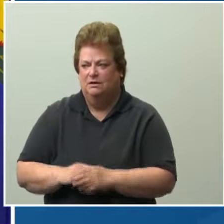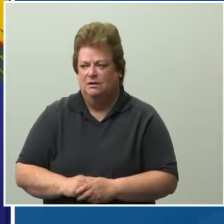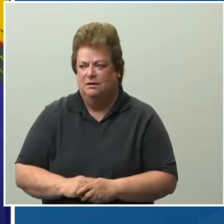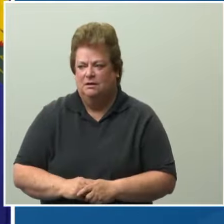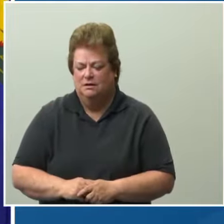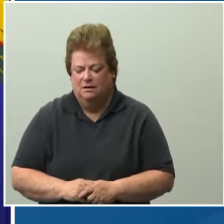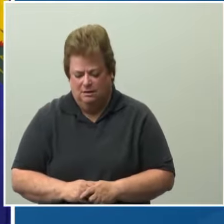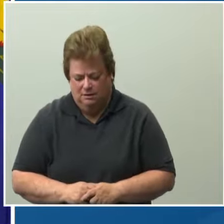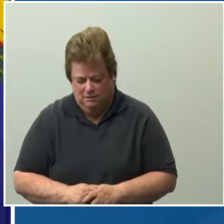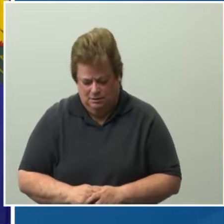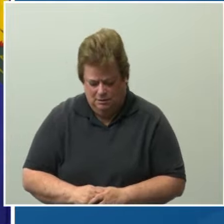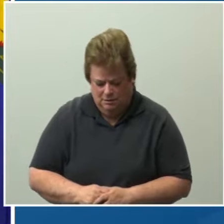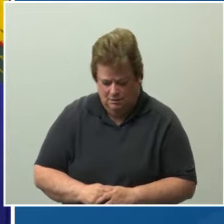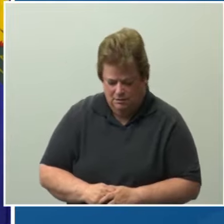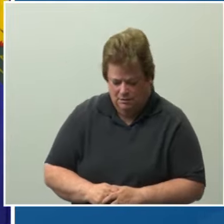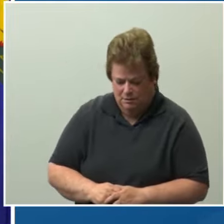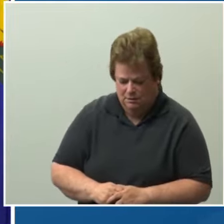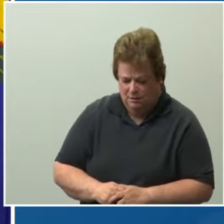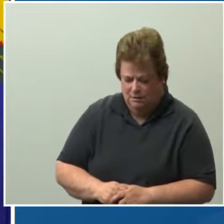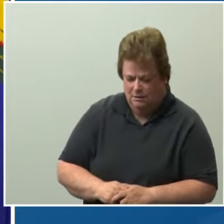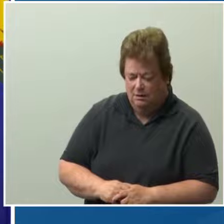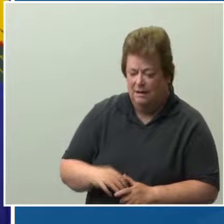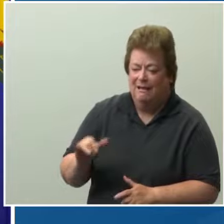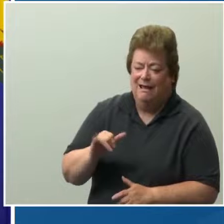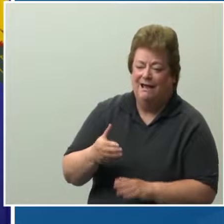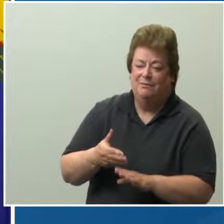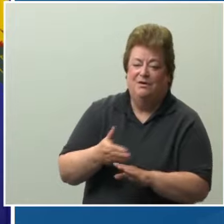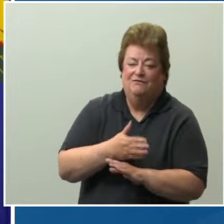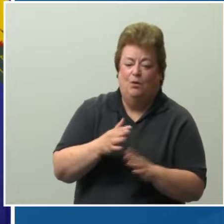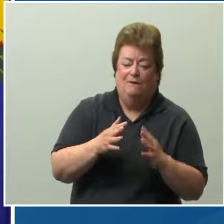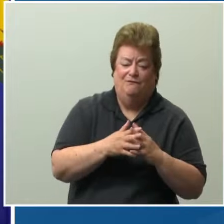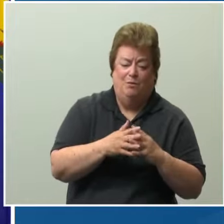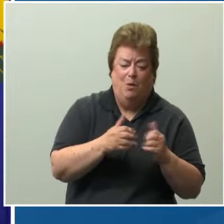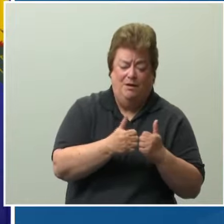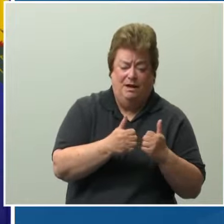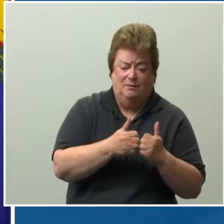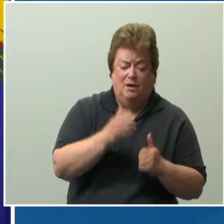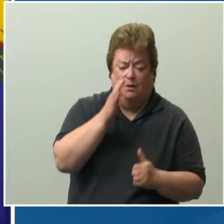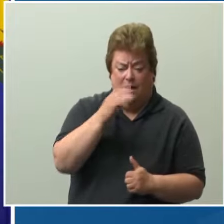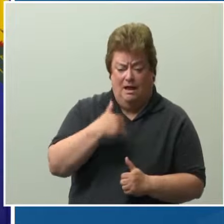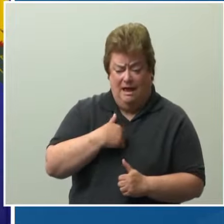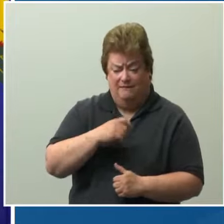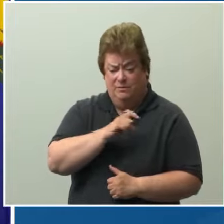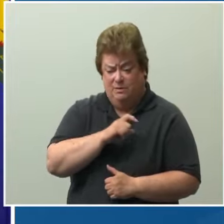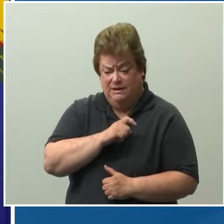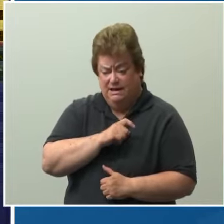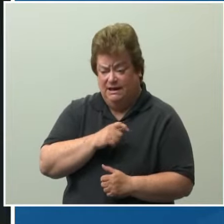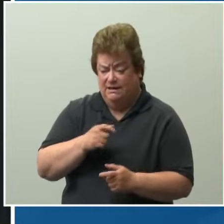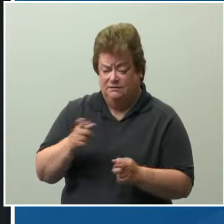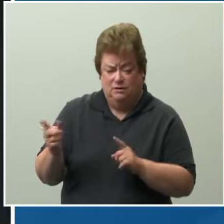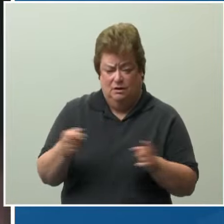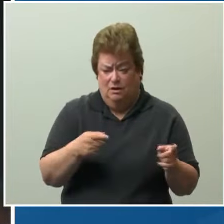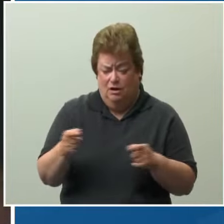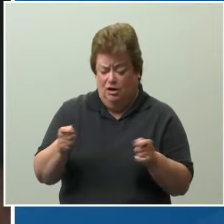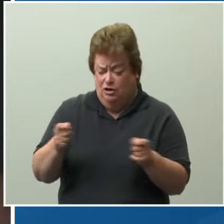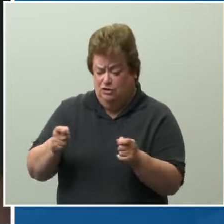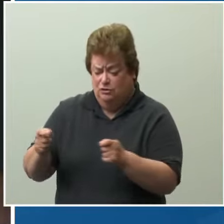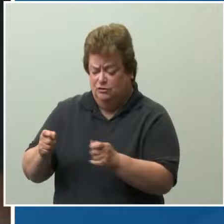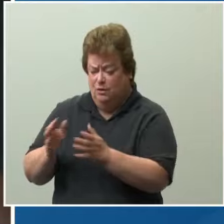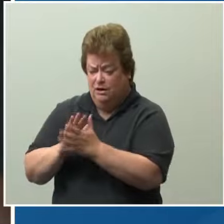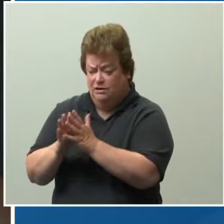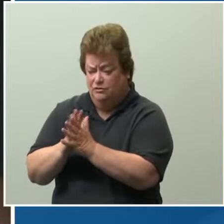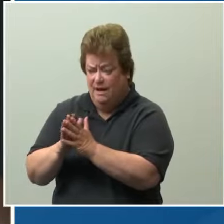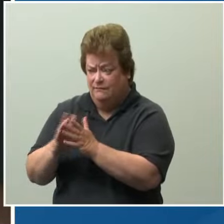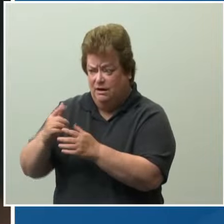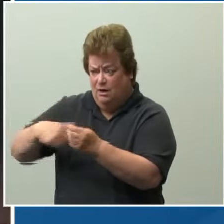Will there be, like before the football games, police directing traffic, particularly down there in the